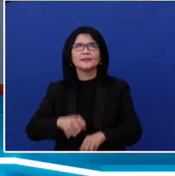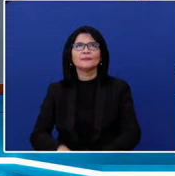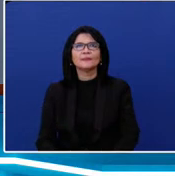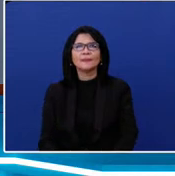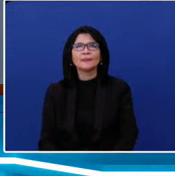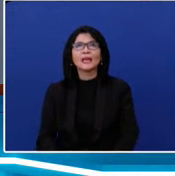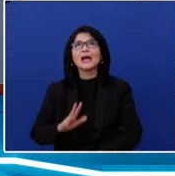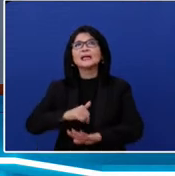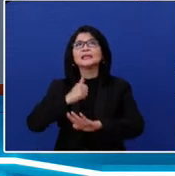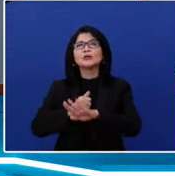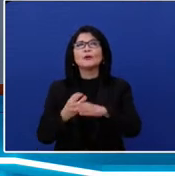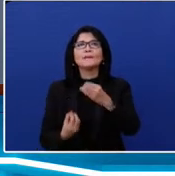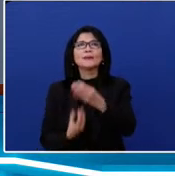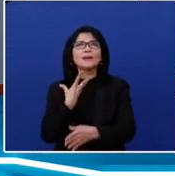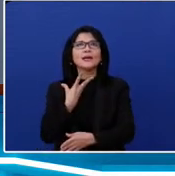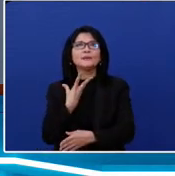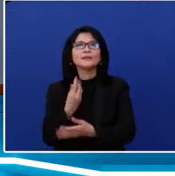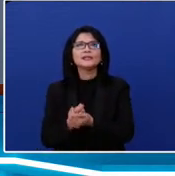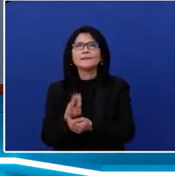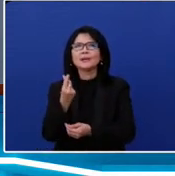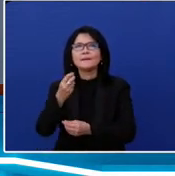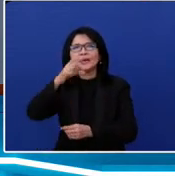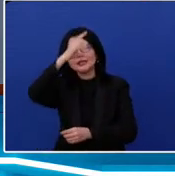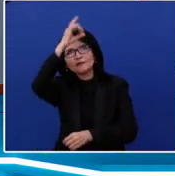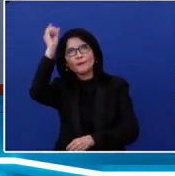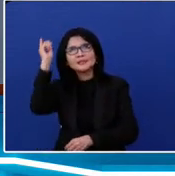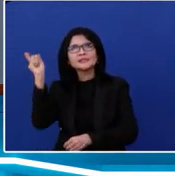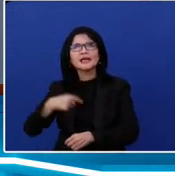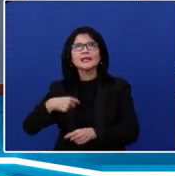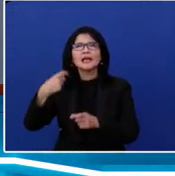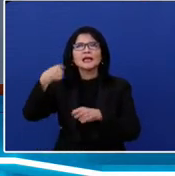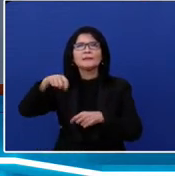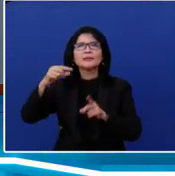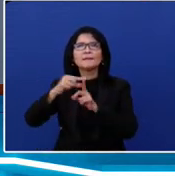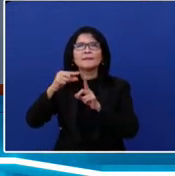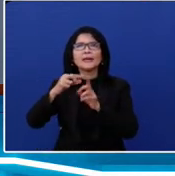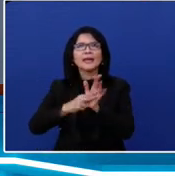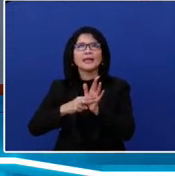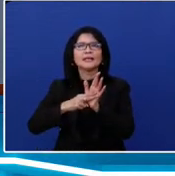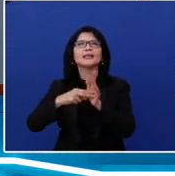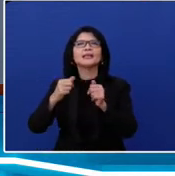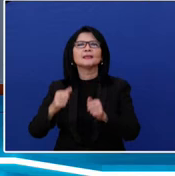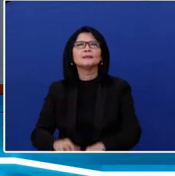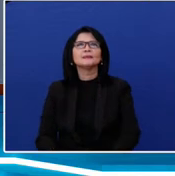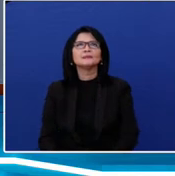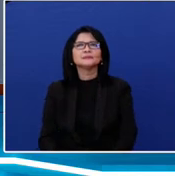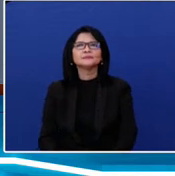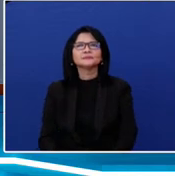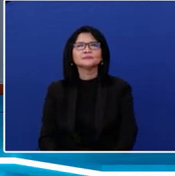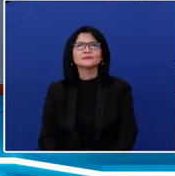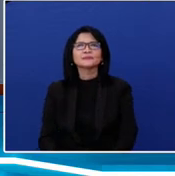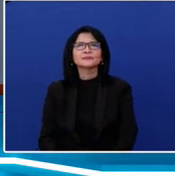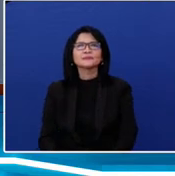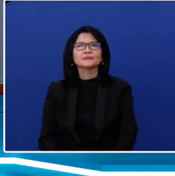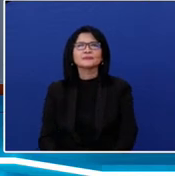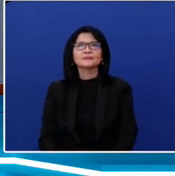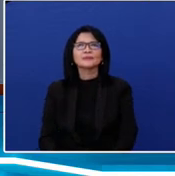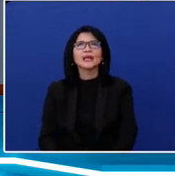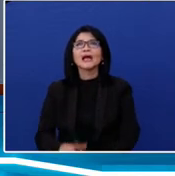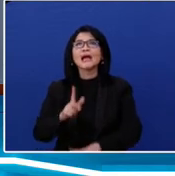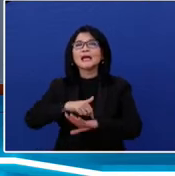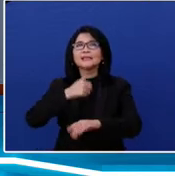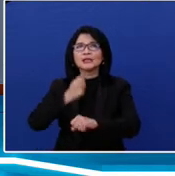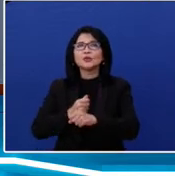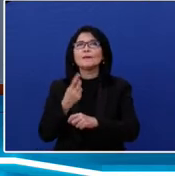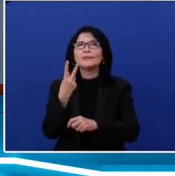planning and also means Dwi Aryanti HD Ninja director of sharia Finance Indonesia Ministry